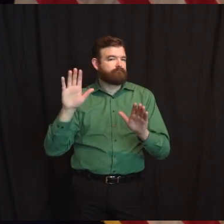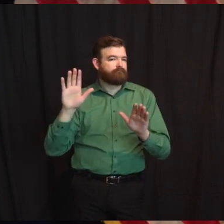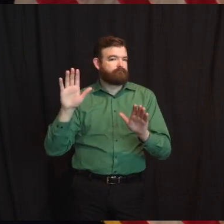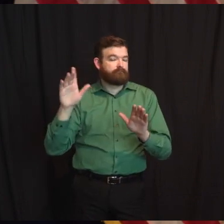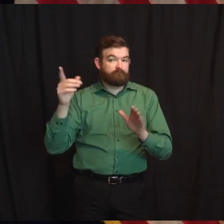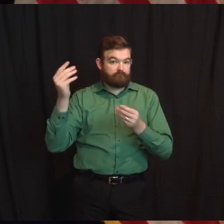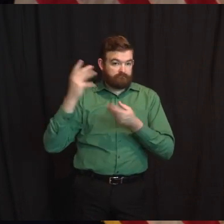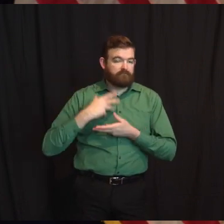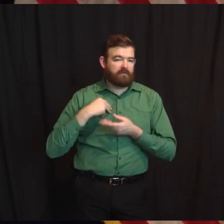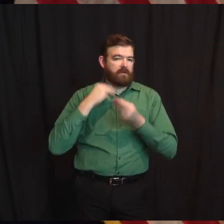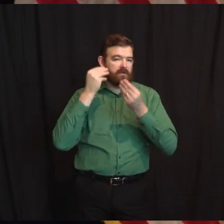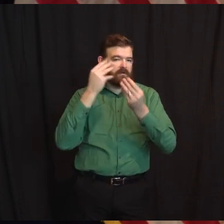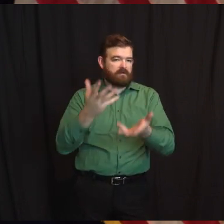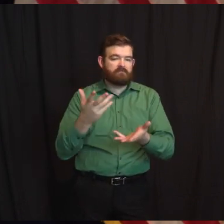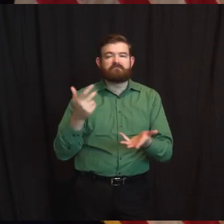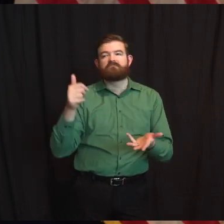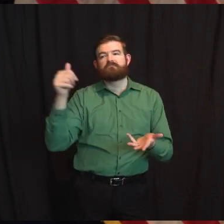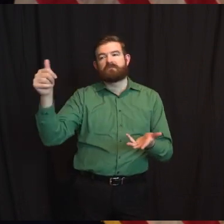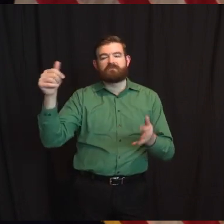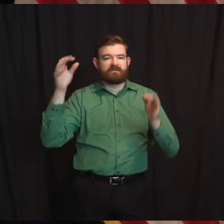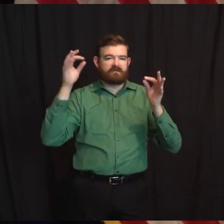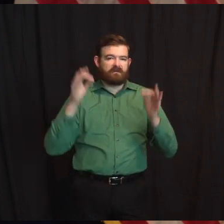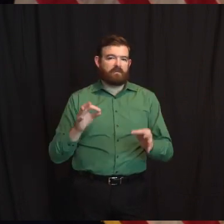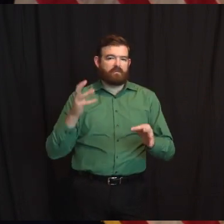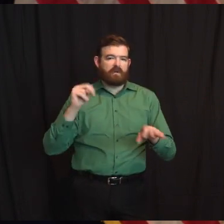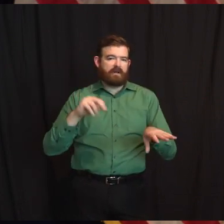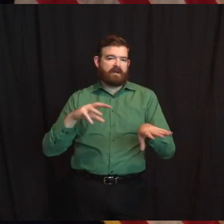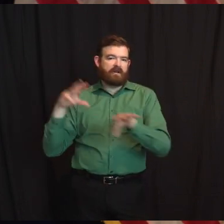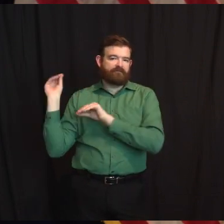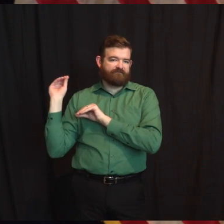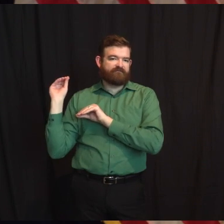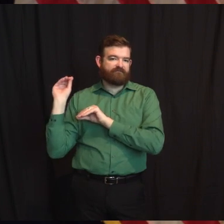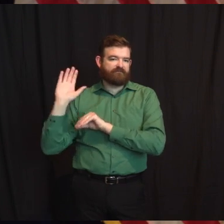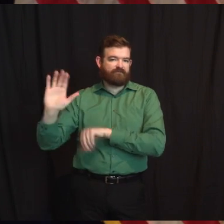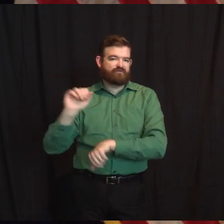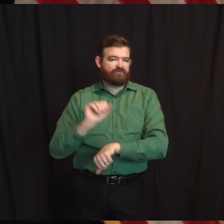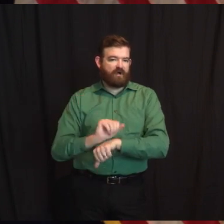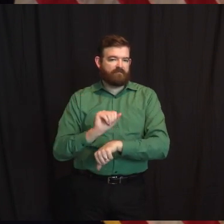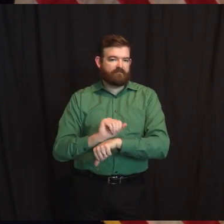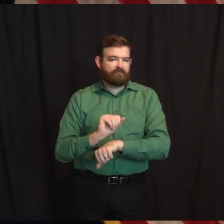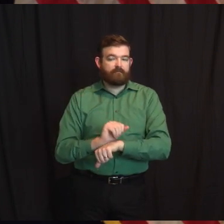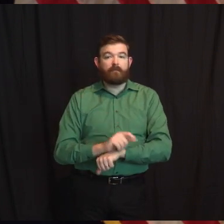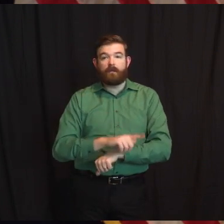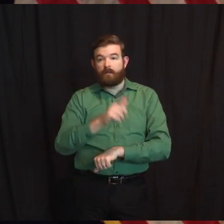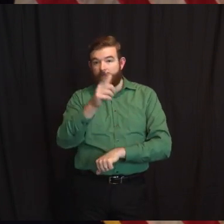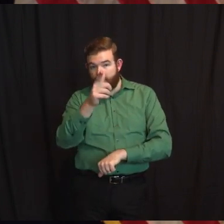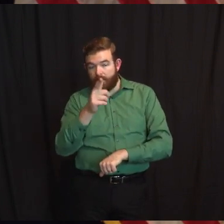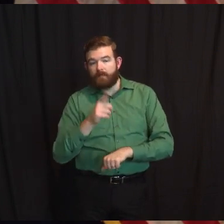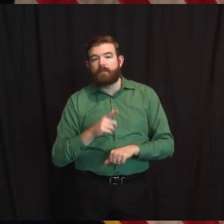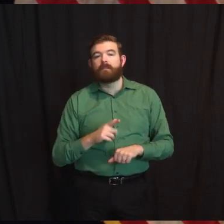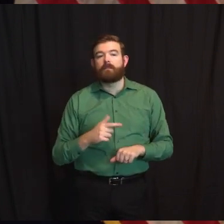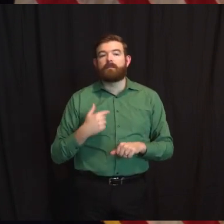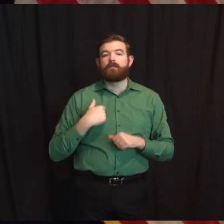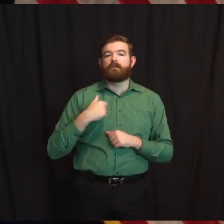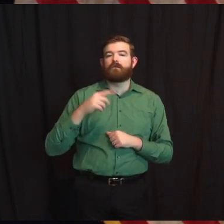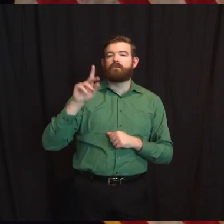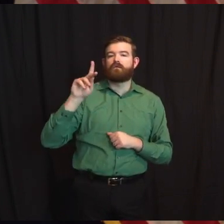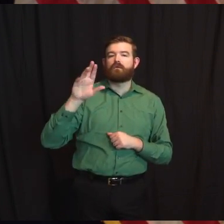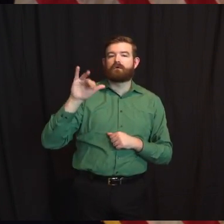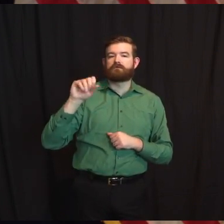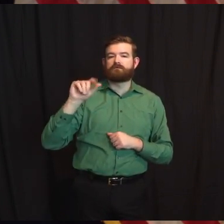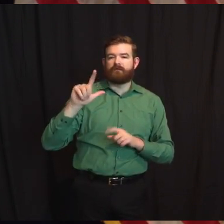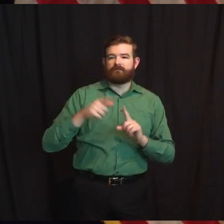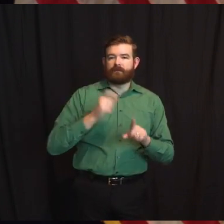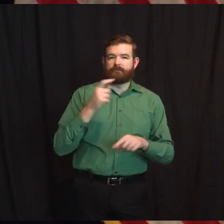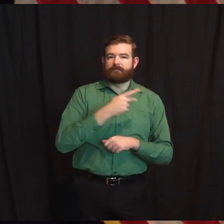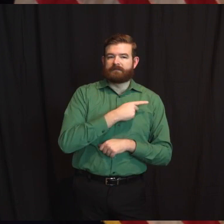that way. Thank you for that. Please, you'll take us out, ma'am. Thank you. Crystal Knapp from Planet Princeton. A clarification on long-term